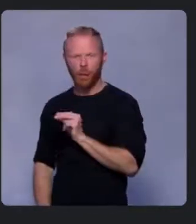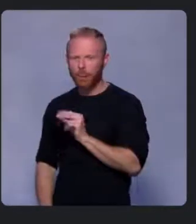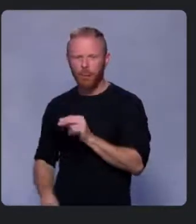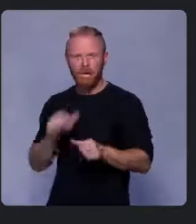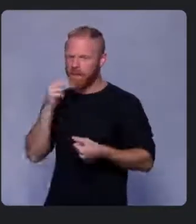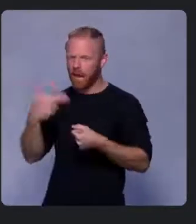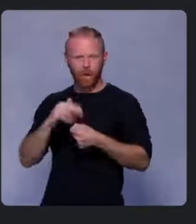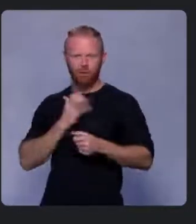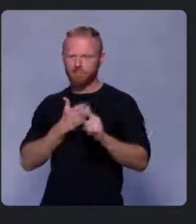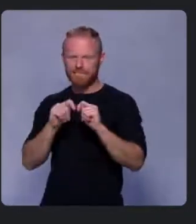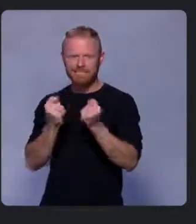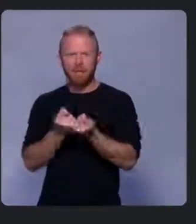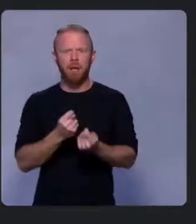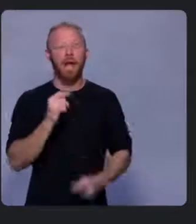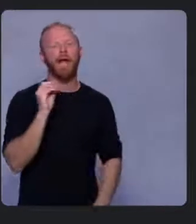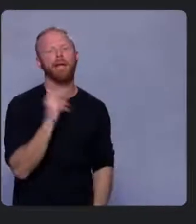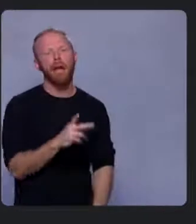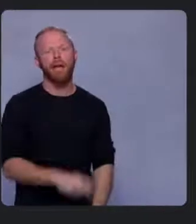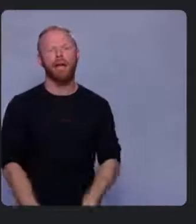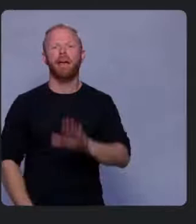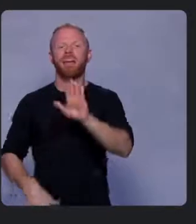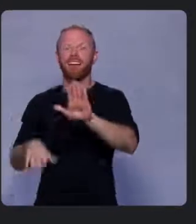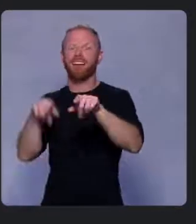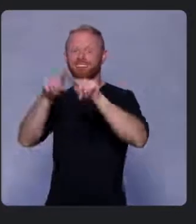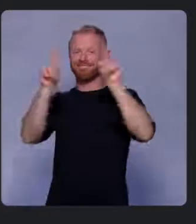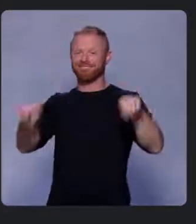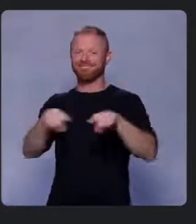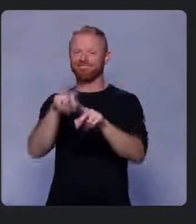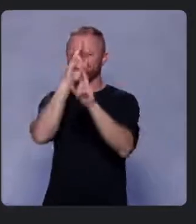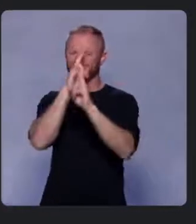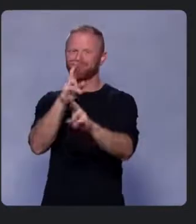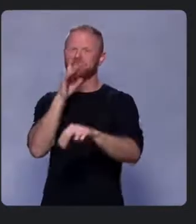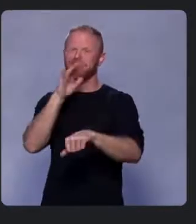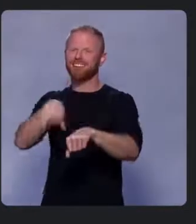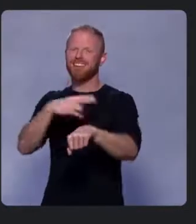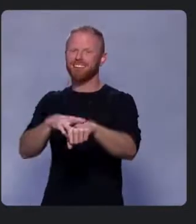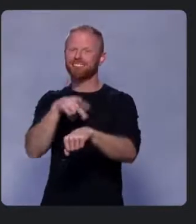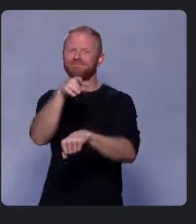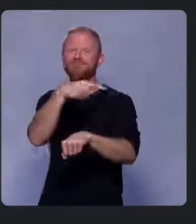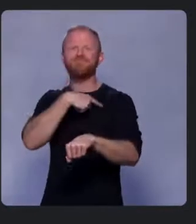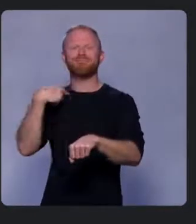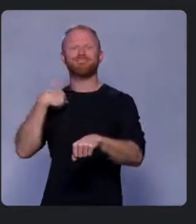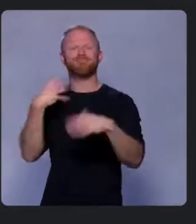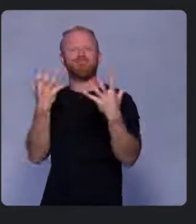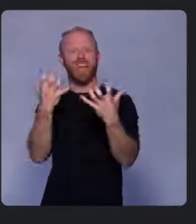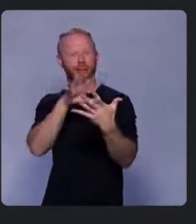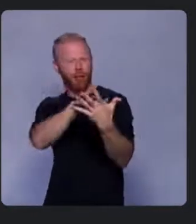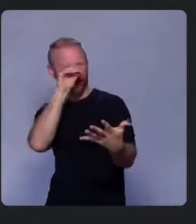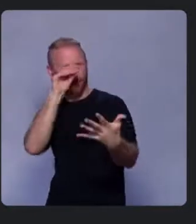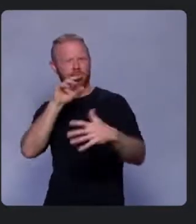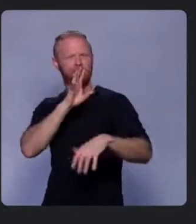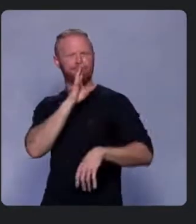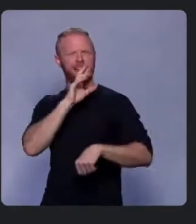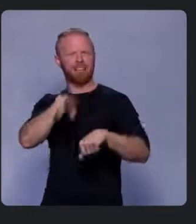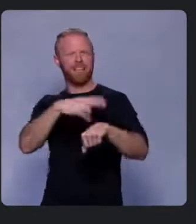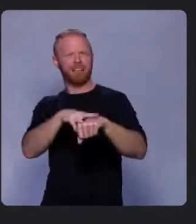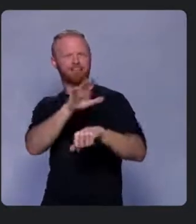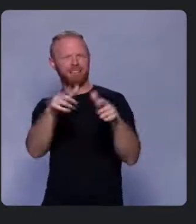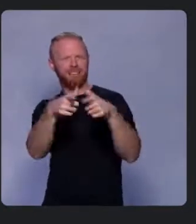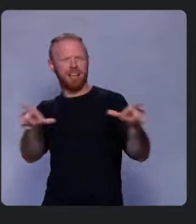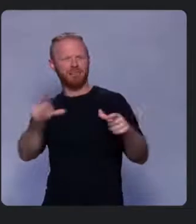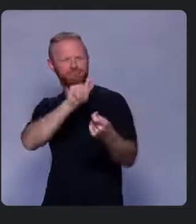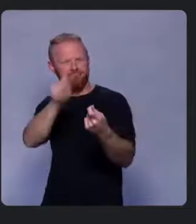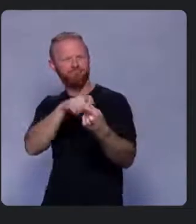mural is our homage to Mother Nature. See, quantum is the language of nature, and we're learning to speak it here. It will enable us to run precise simulations of the natural